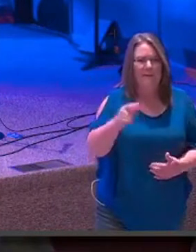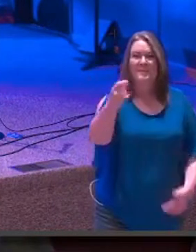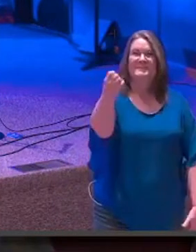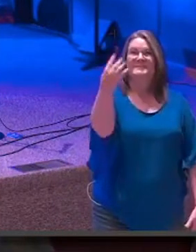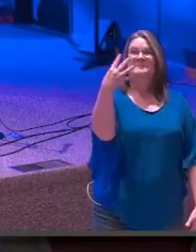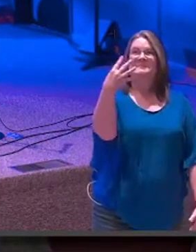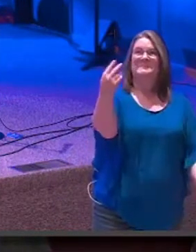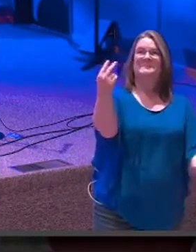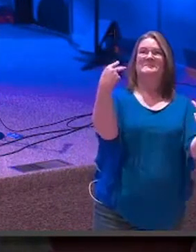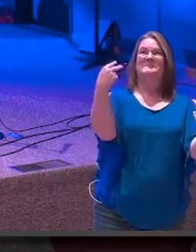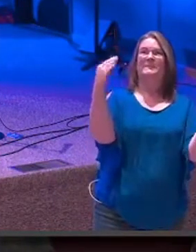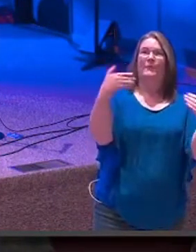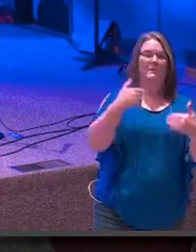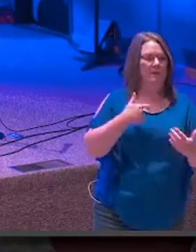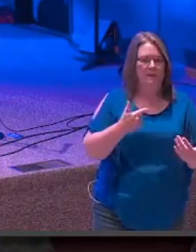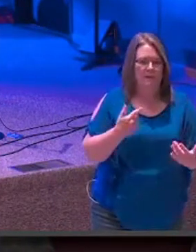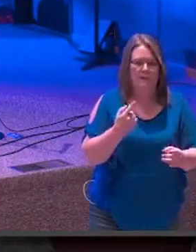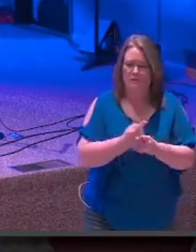Just one more.